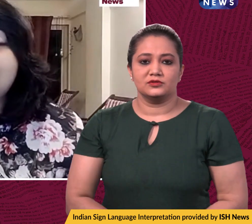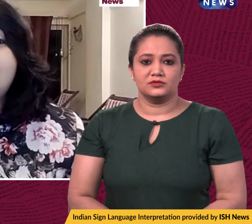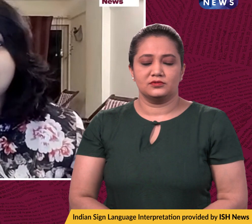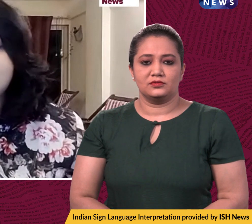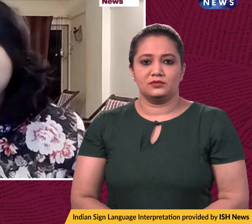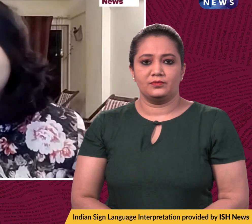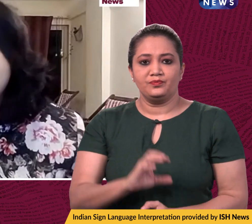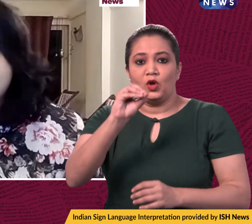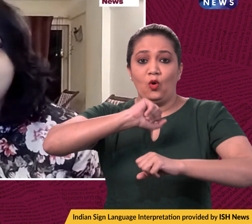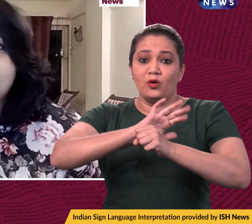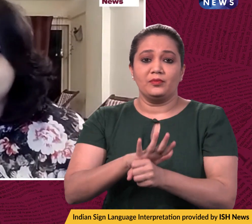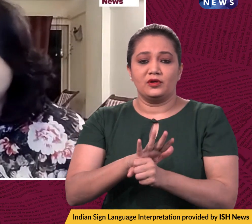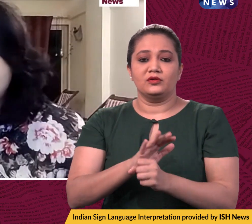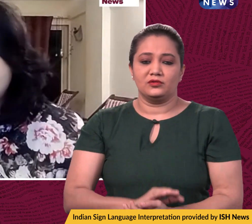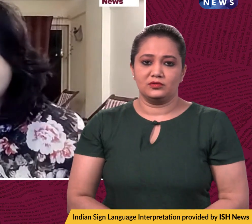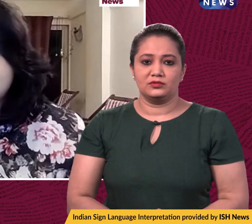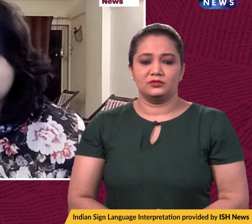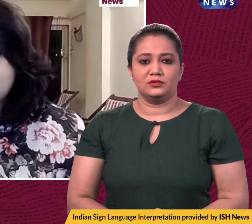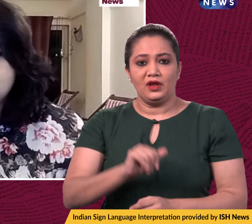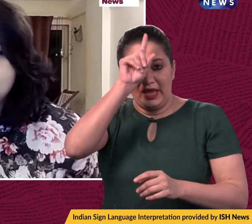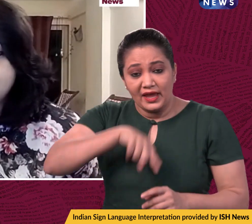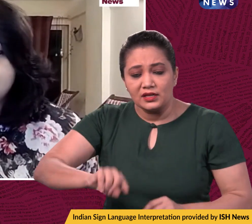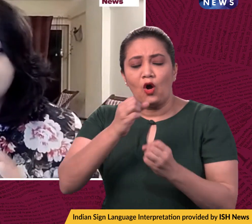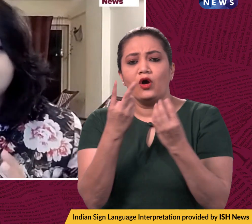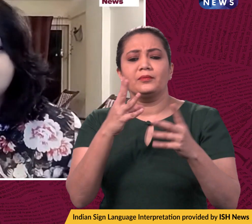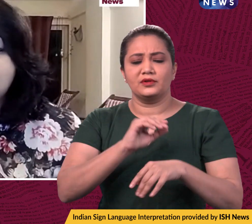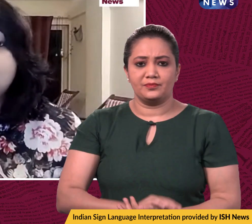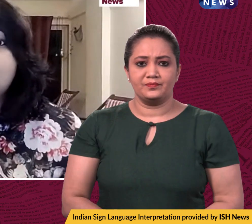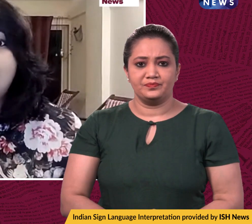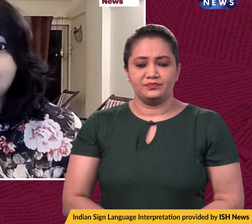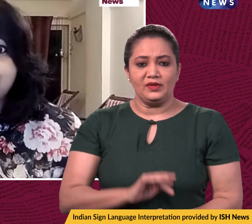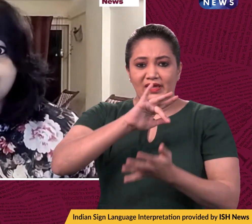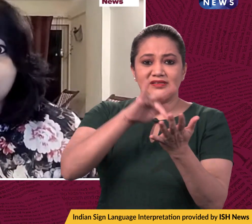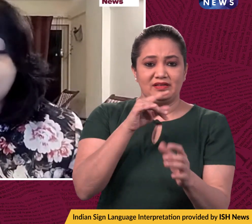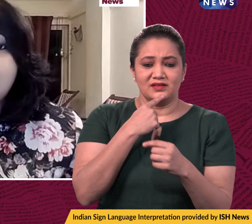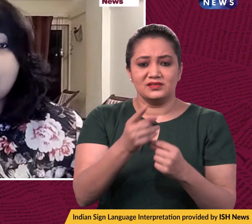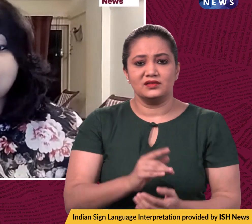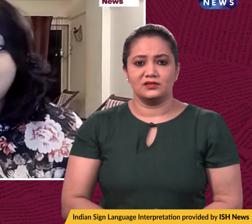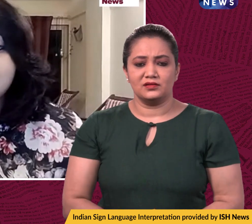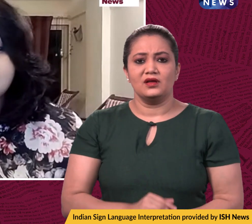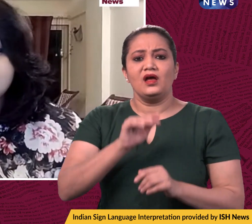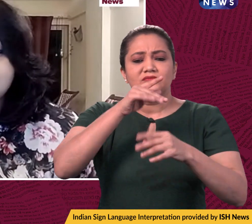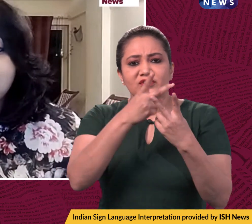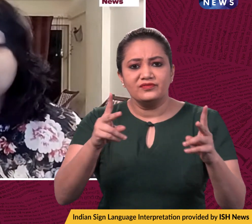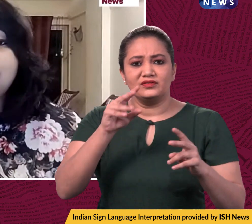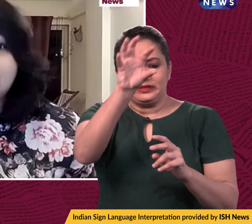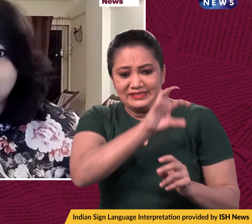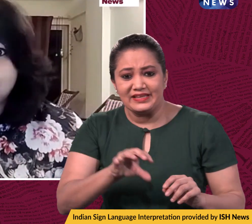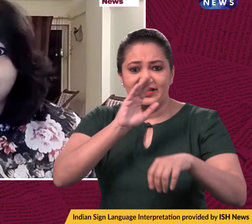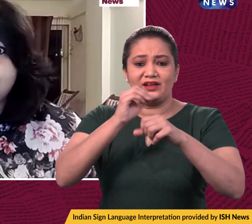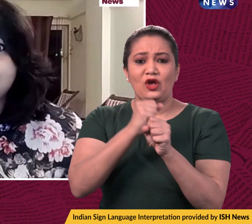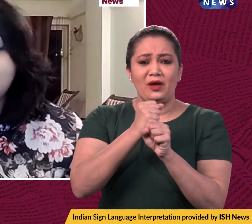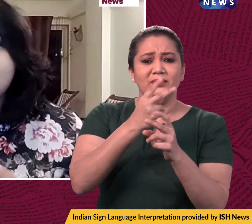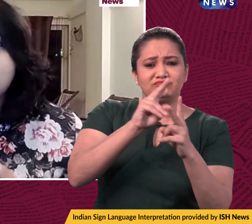as far as the Omicron cases are concerned in the country. Now, the centre, as of today, has asked respective